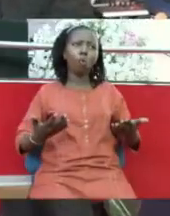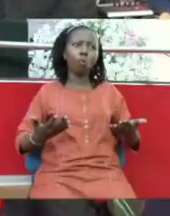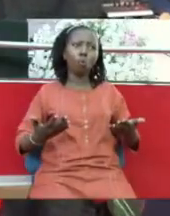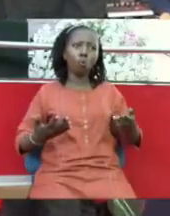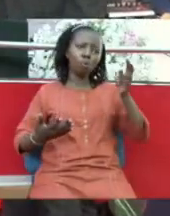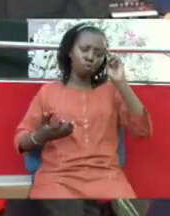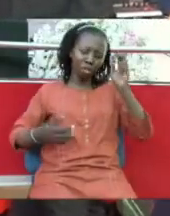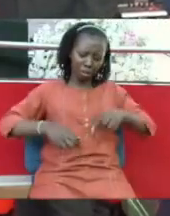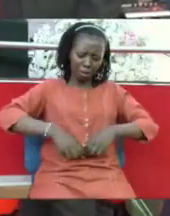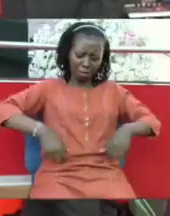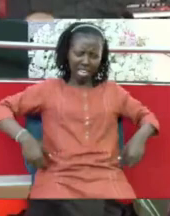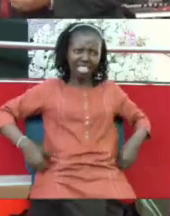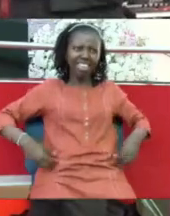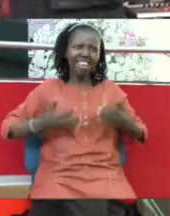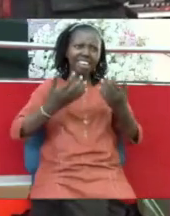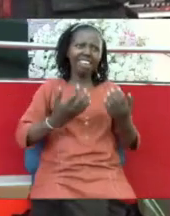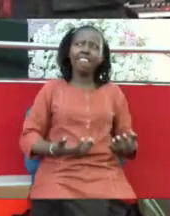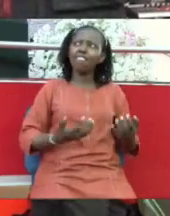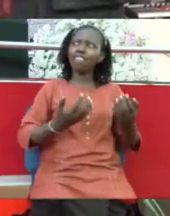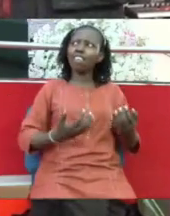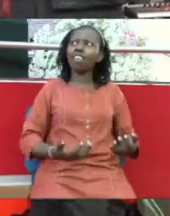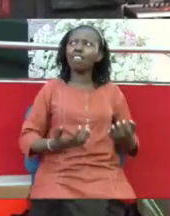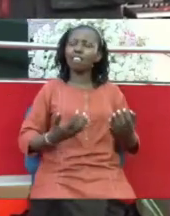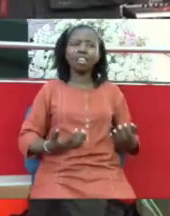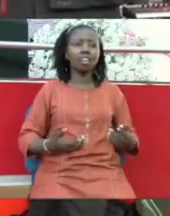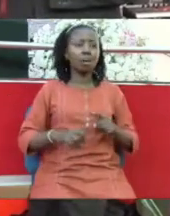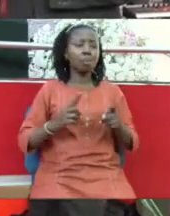It's unlike here, you find the belt doesn't have much.